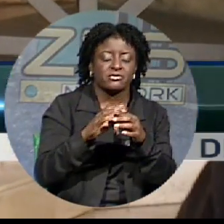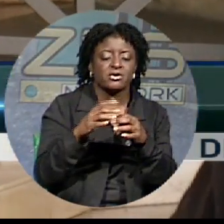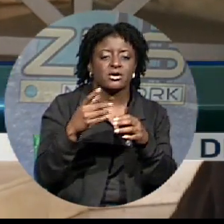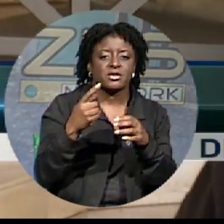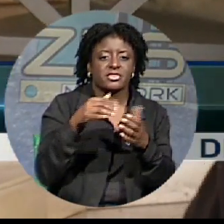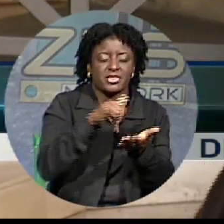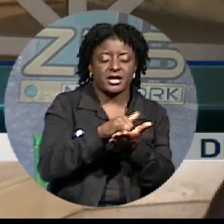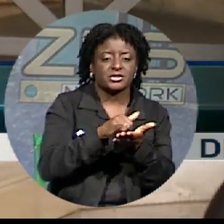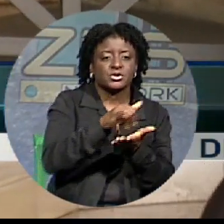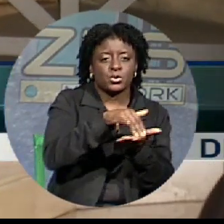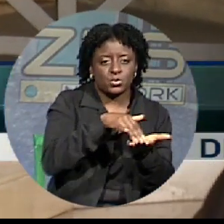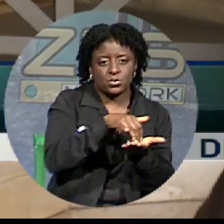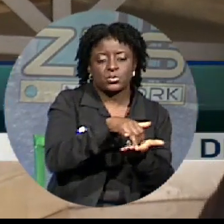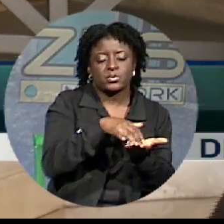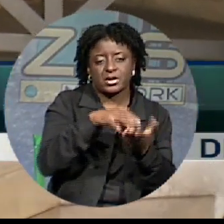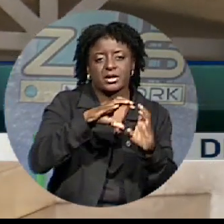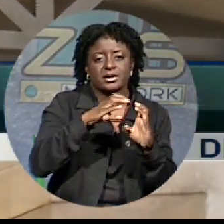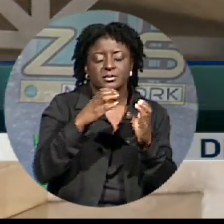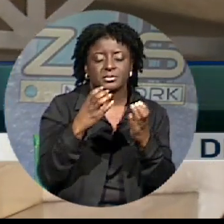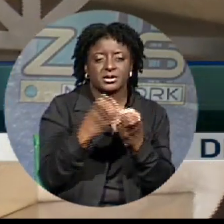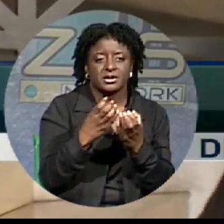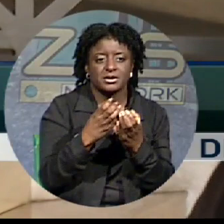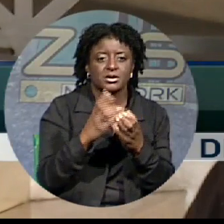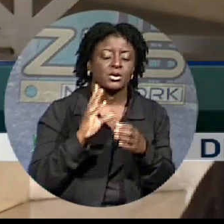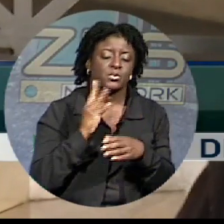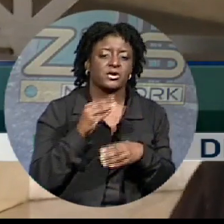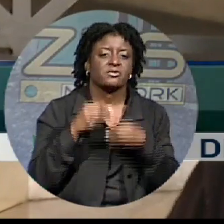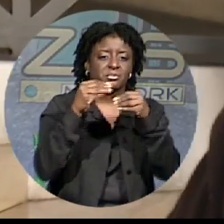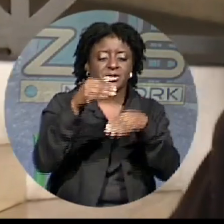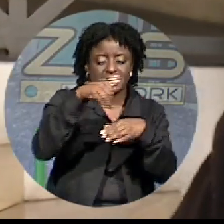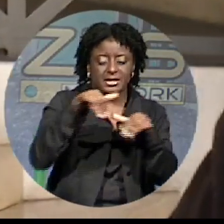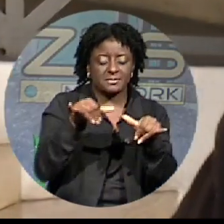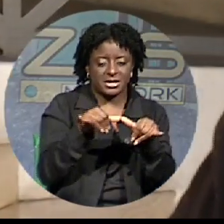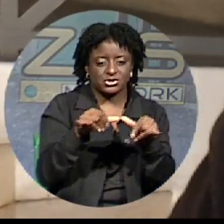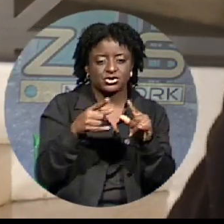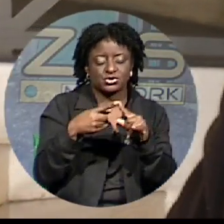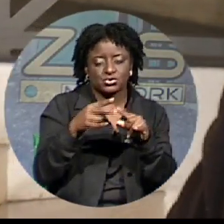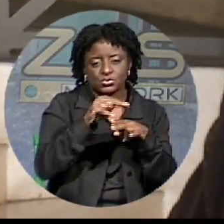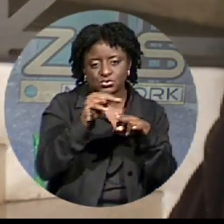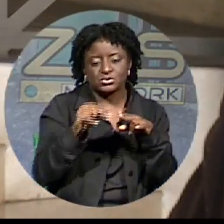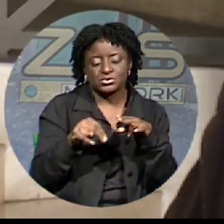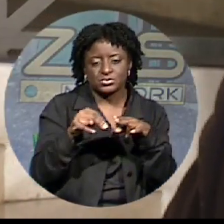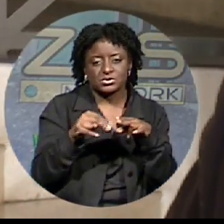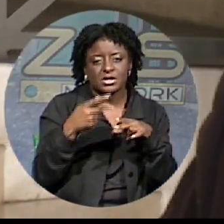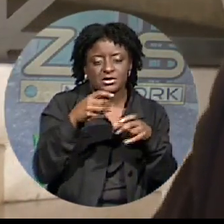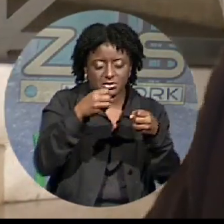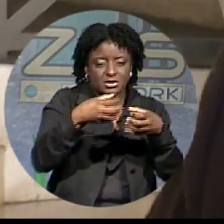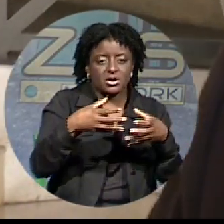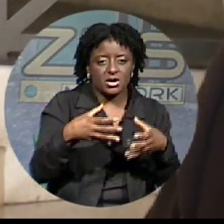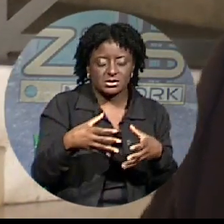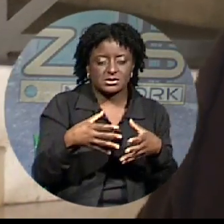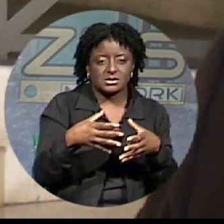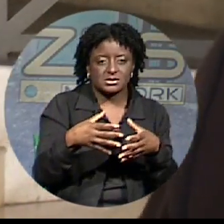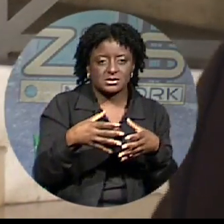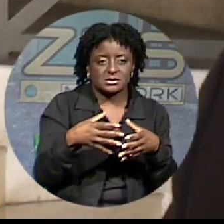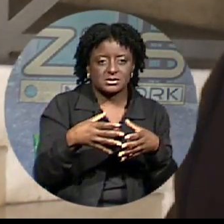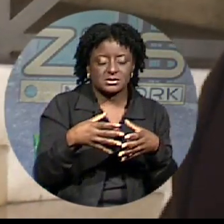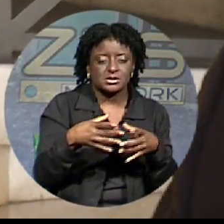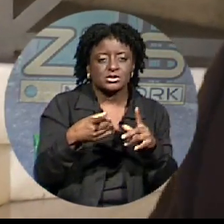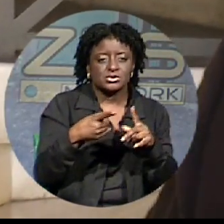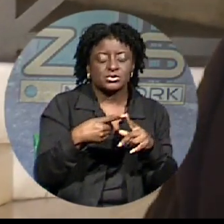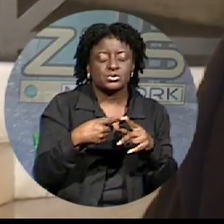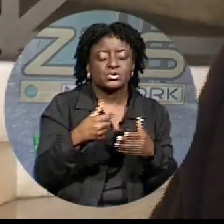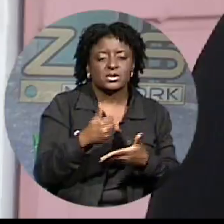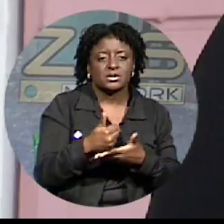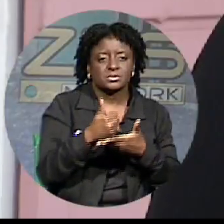to minimize the loss and damage to Bahamas Air, both to its fiscal line and its reputation, and it's now